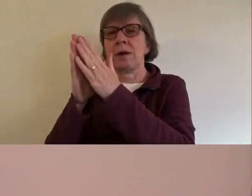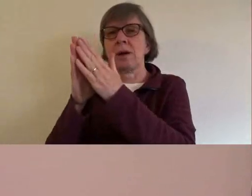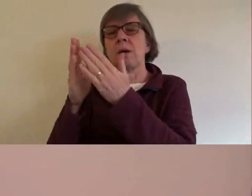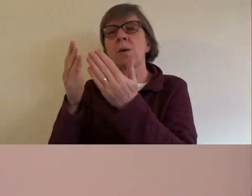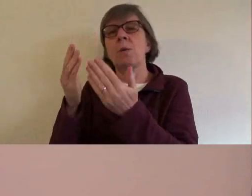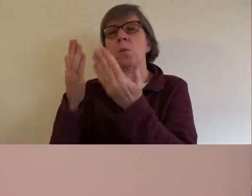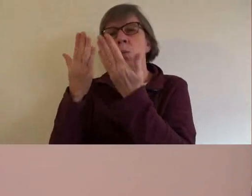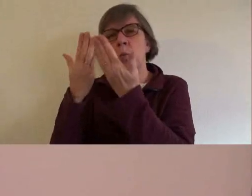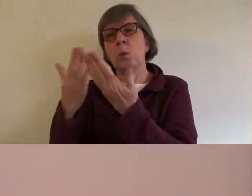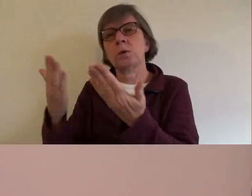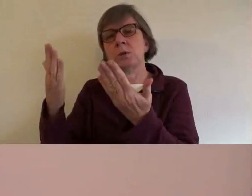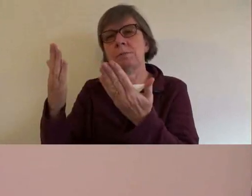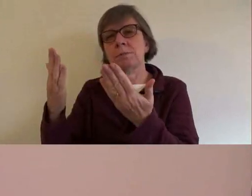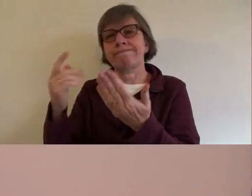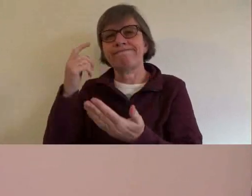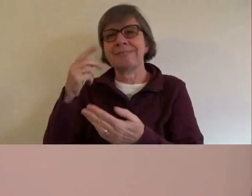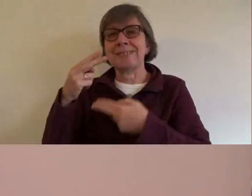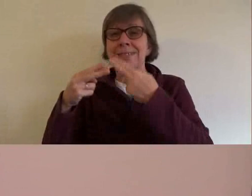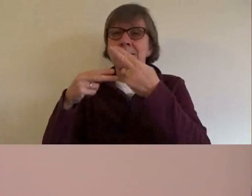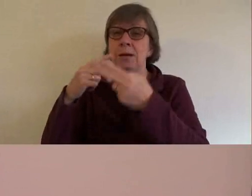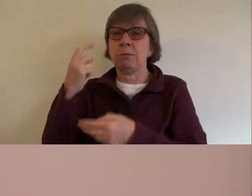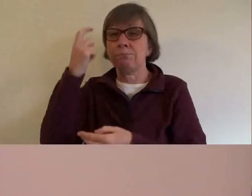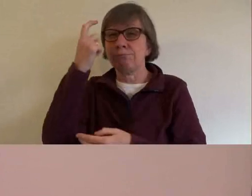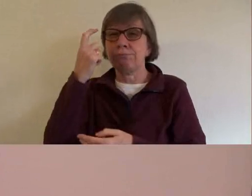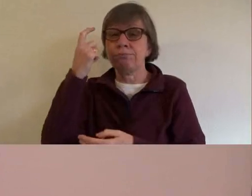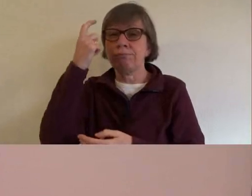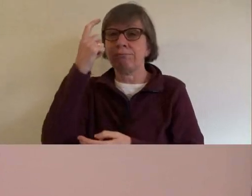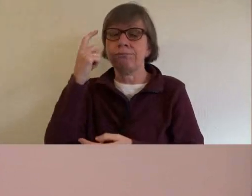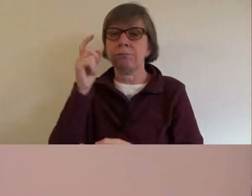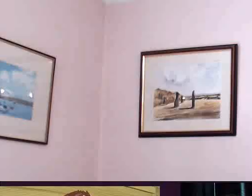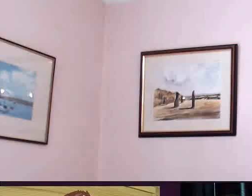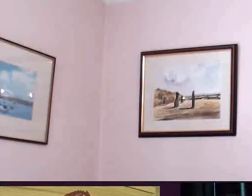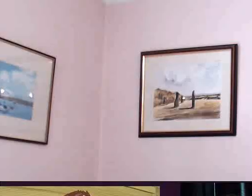sing this or meditate on the words together.